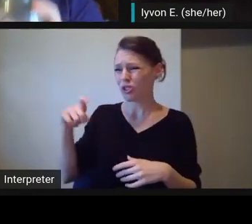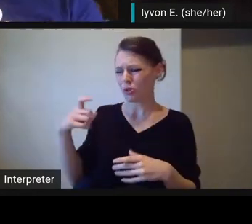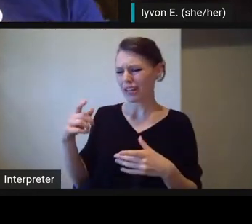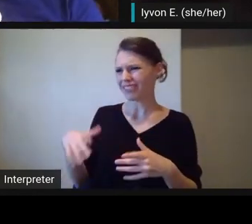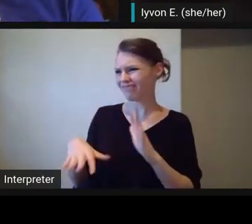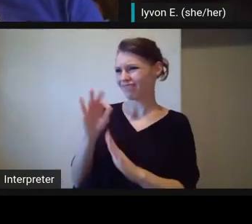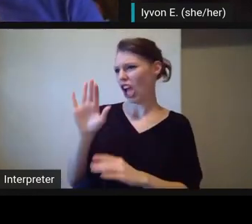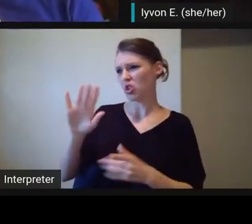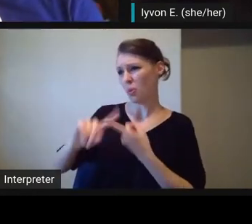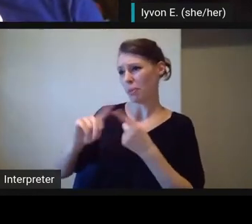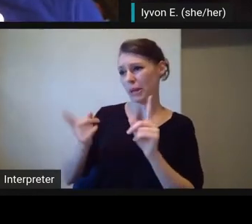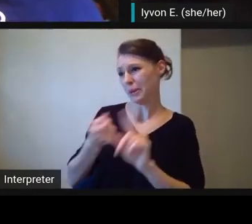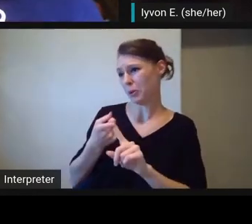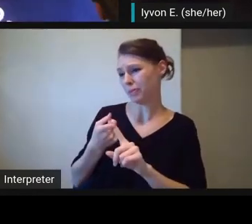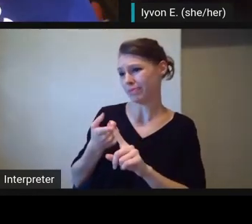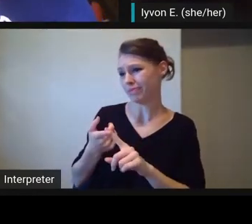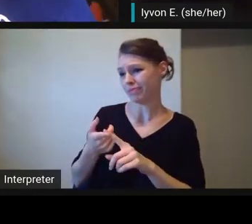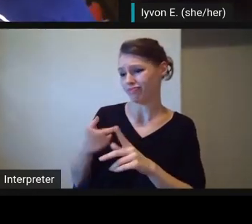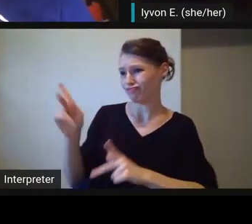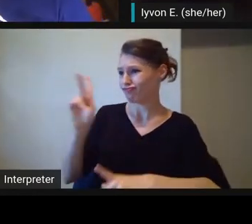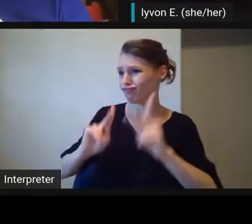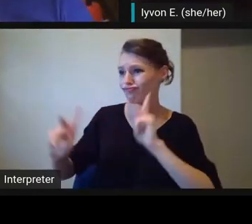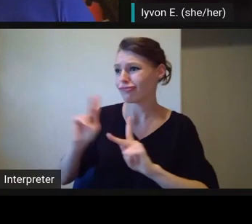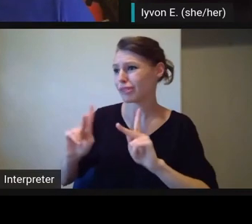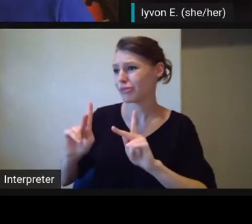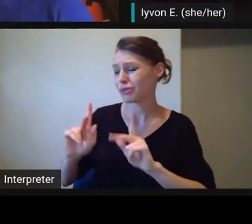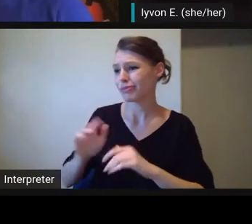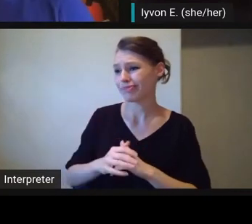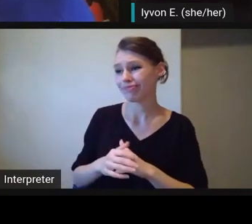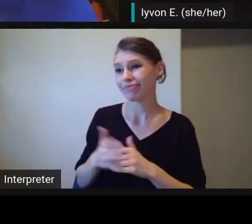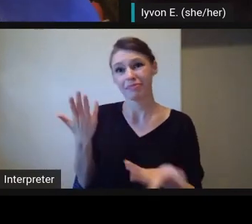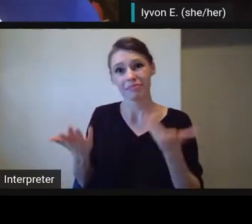know, and your people can be the people you directly work with to produce something,